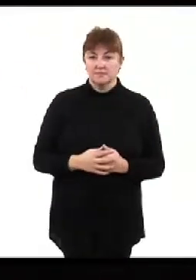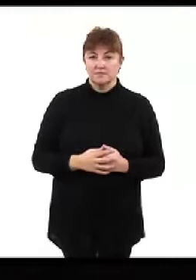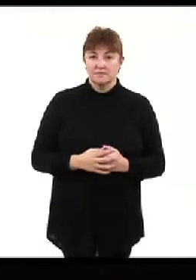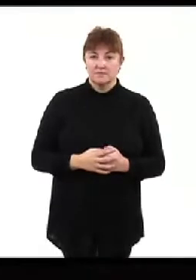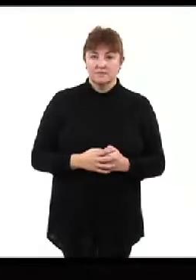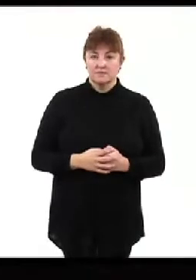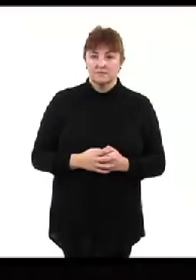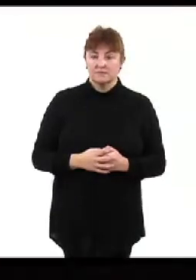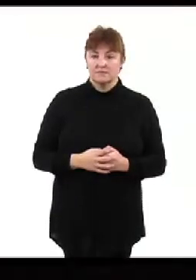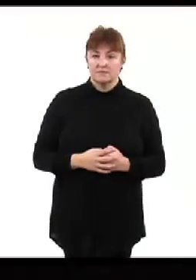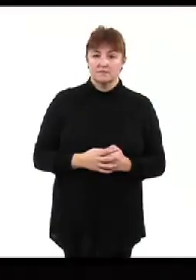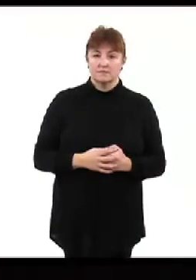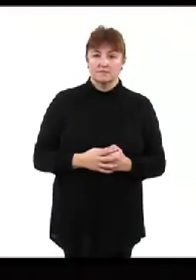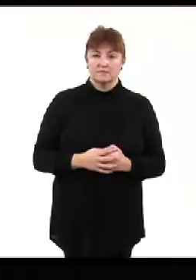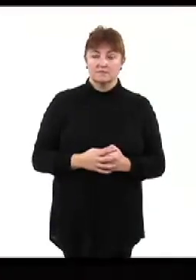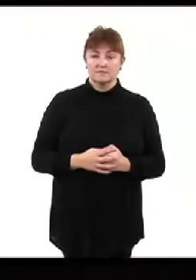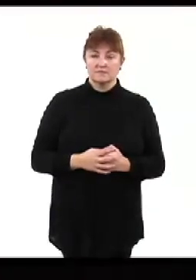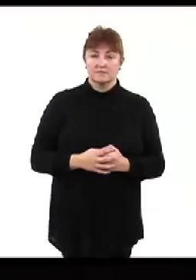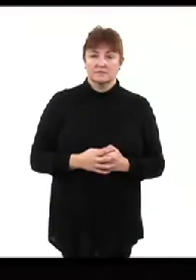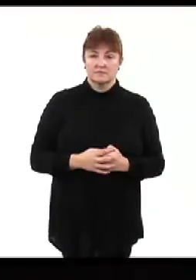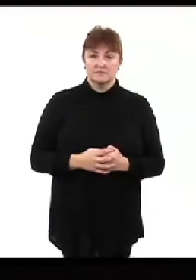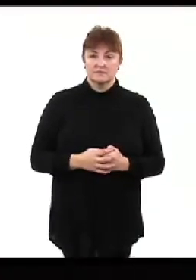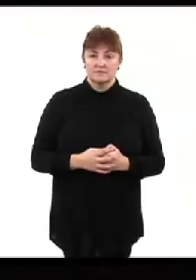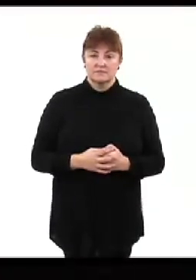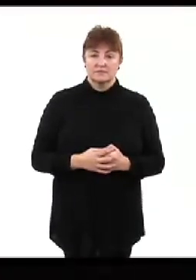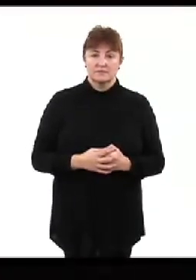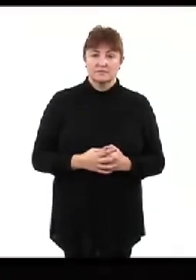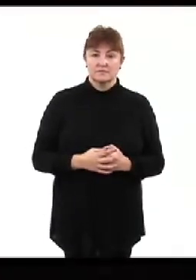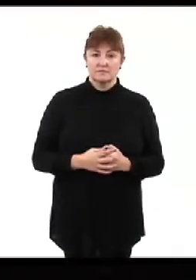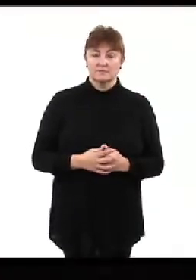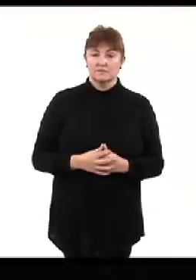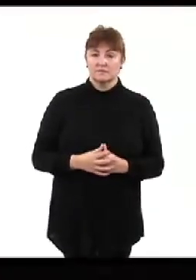Oops, there we go. Okay.